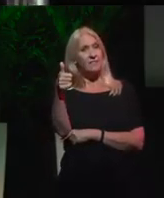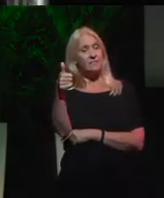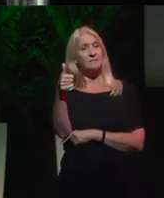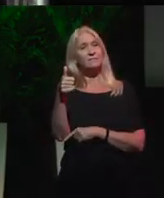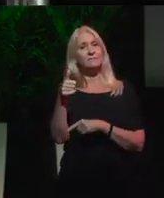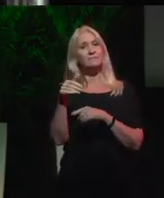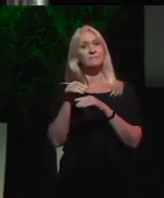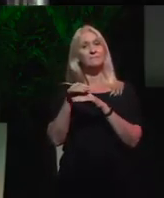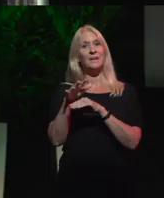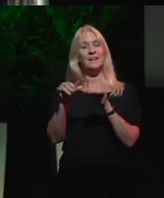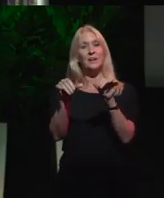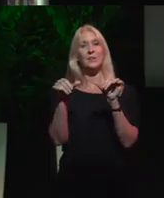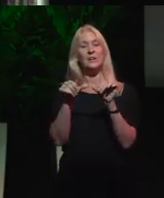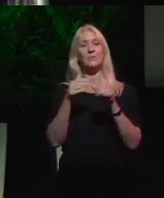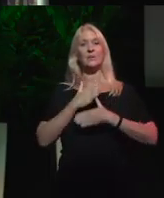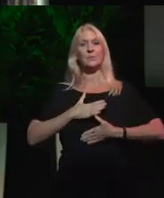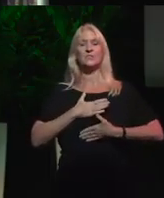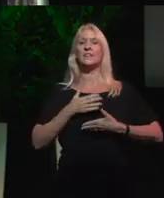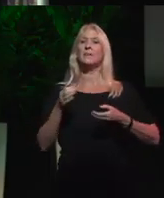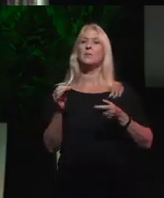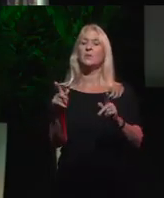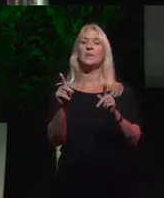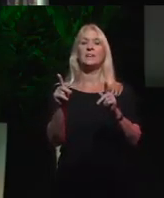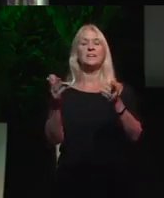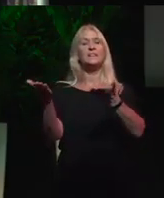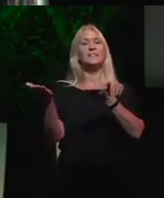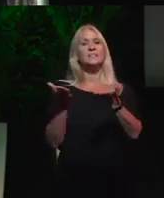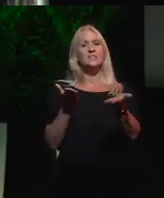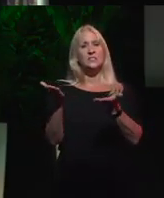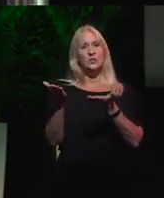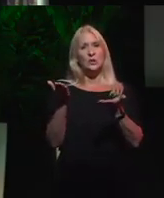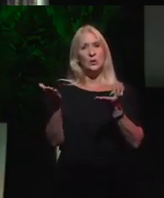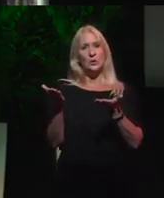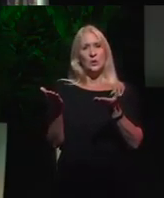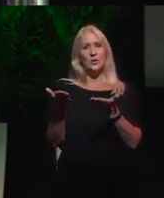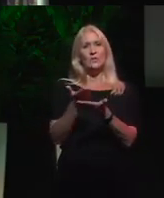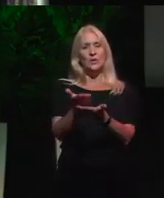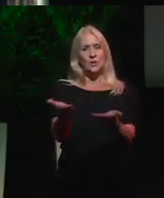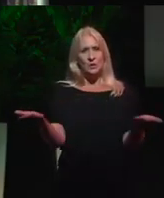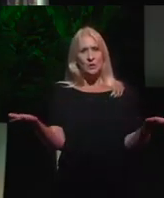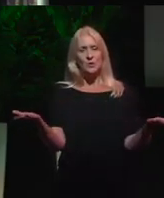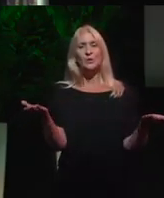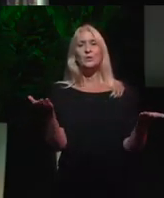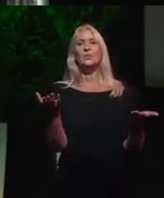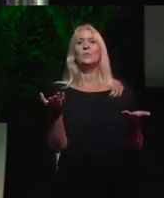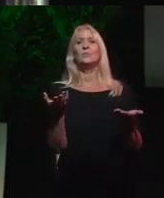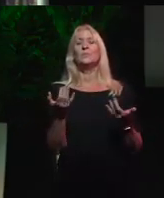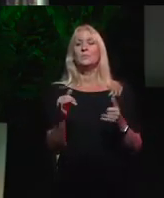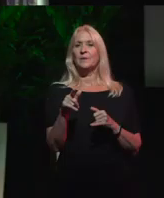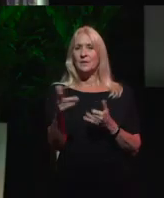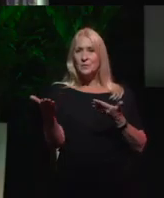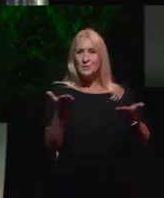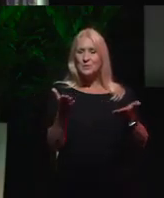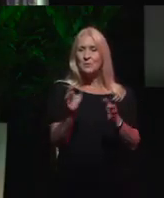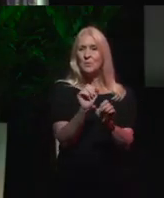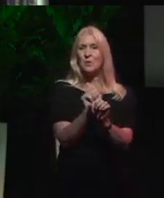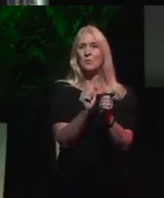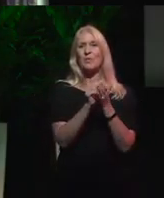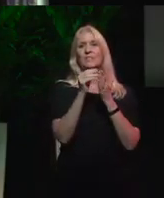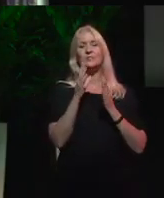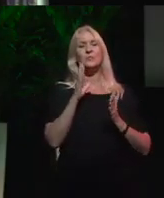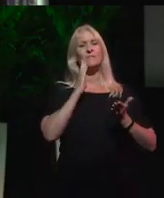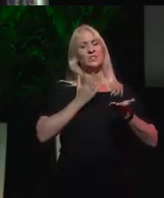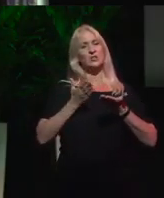we appreciate the opportunity to serve you as you serve and work with your students in terms of service